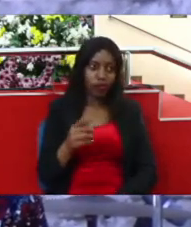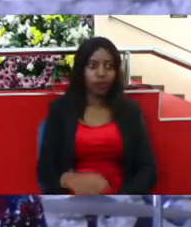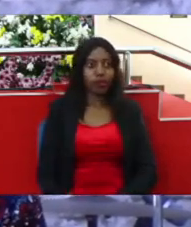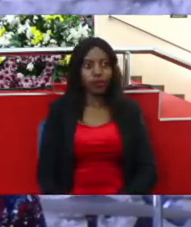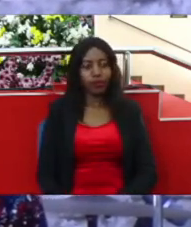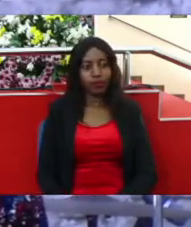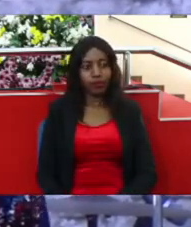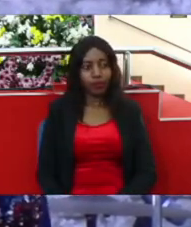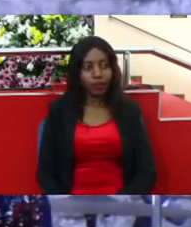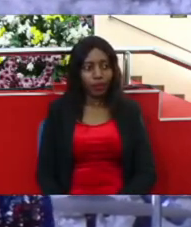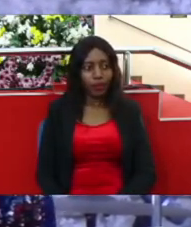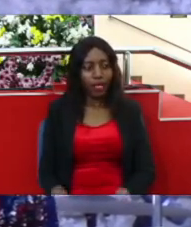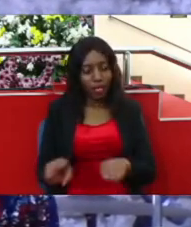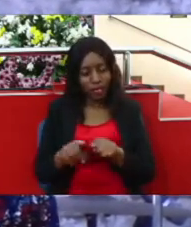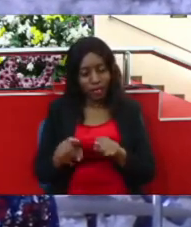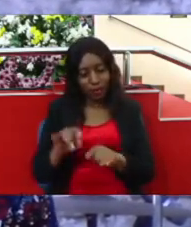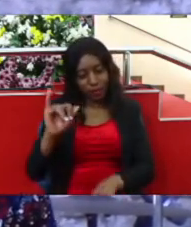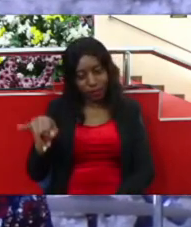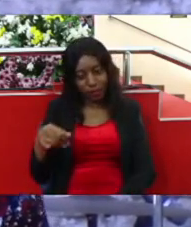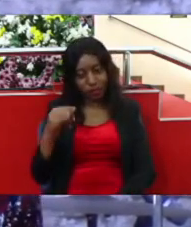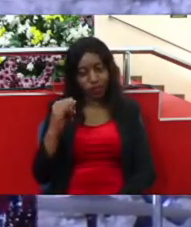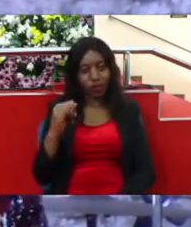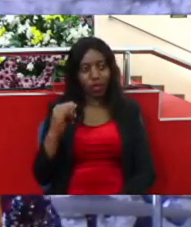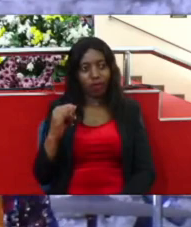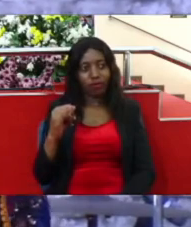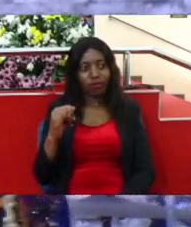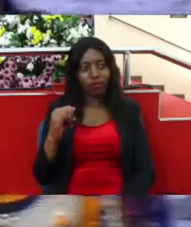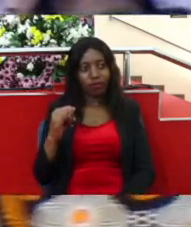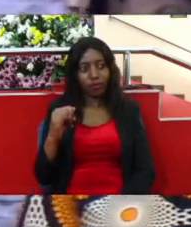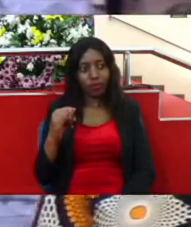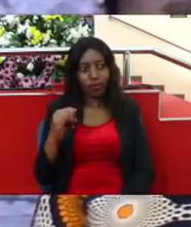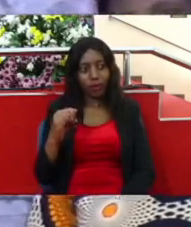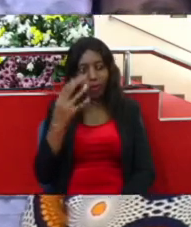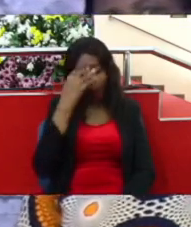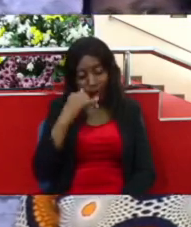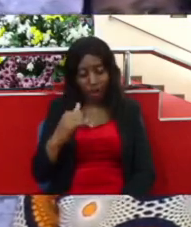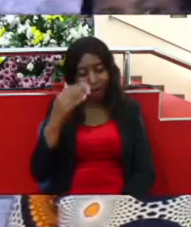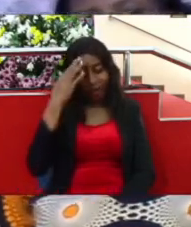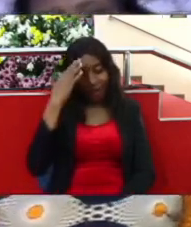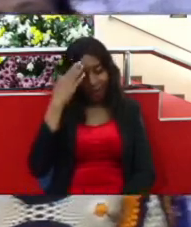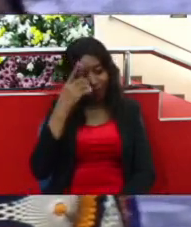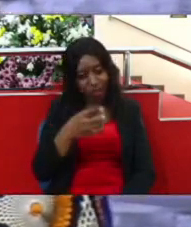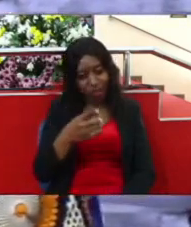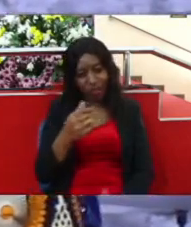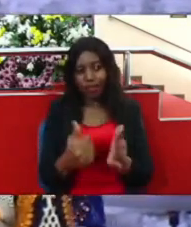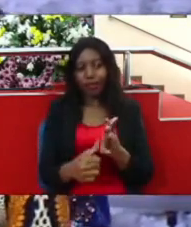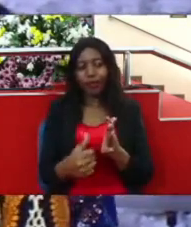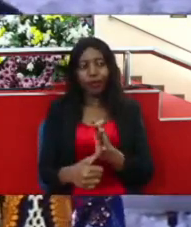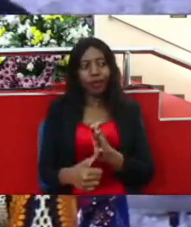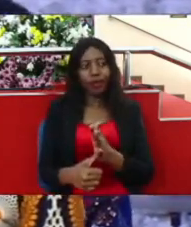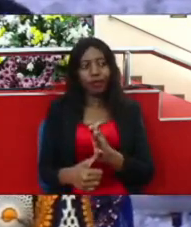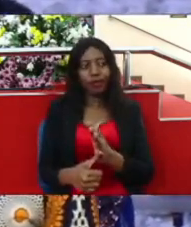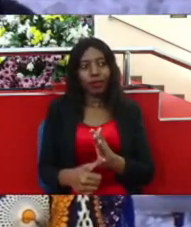against Jonah. Walipiga kura dhidi ya Yona. They identified that he was a problem. Wakamtambua kwamba yeye ndiye alikuwa shida. Could you be the